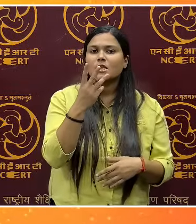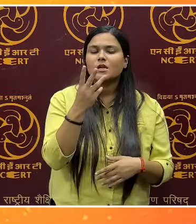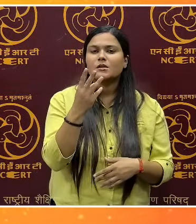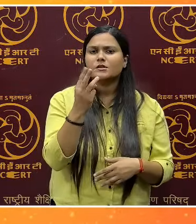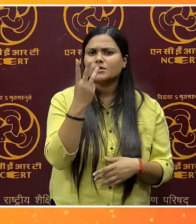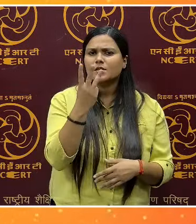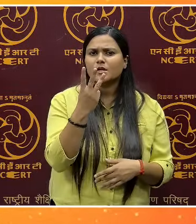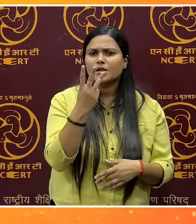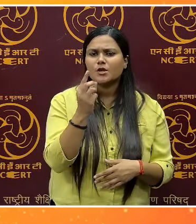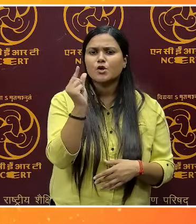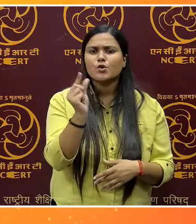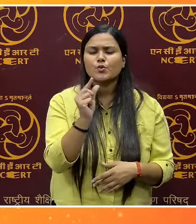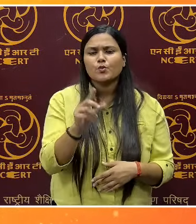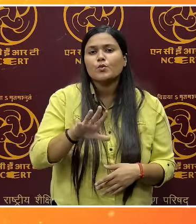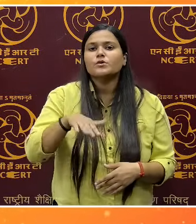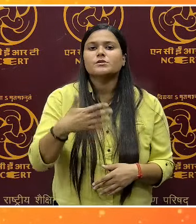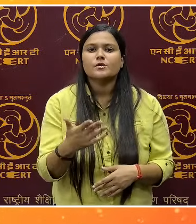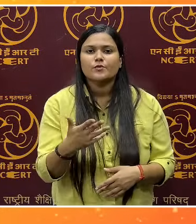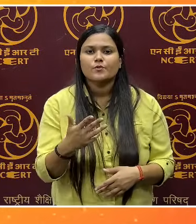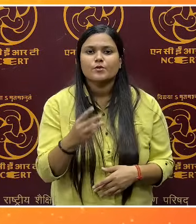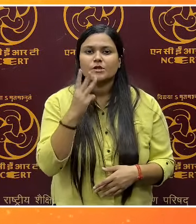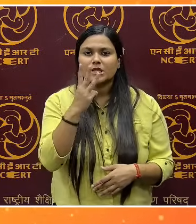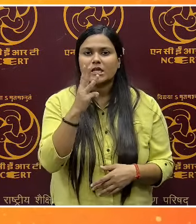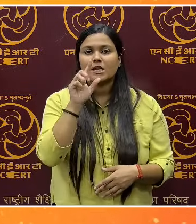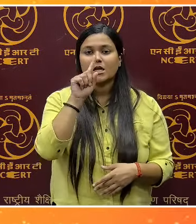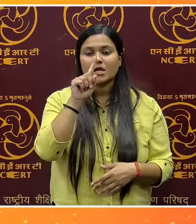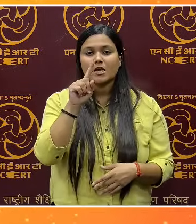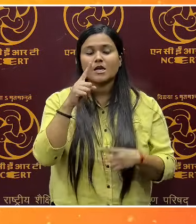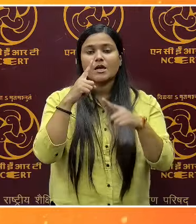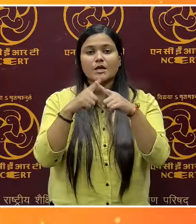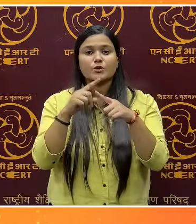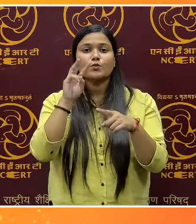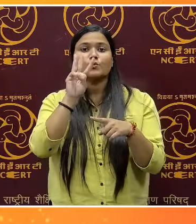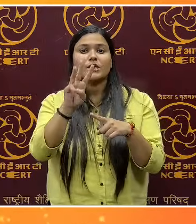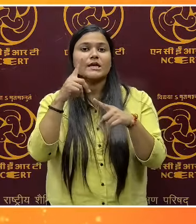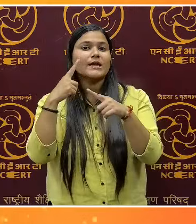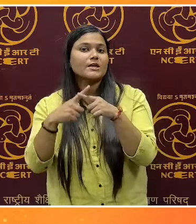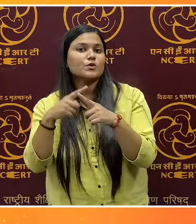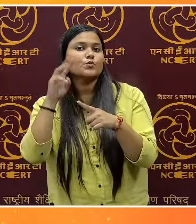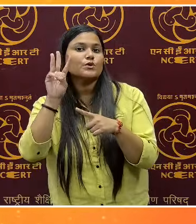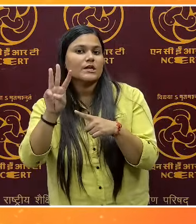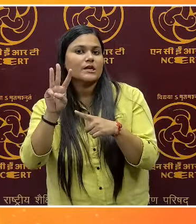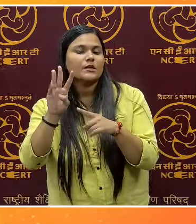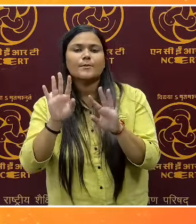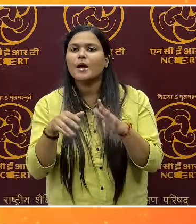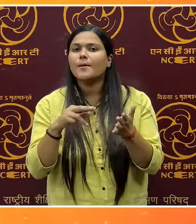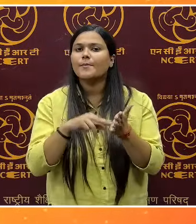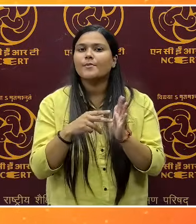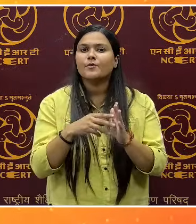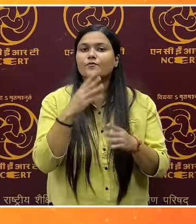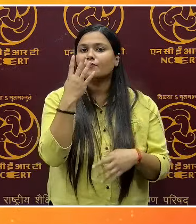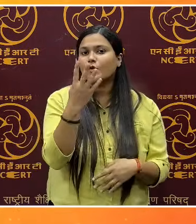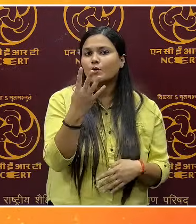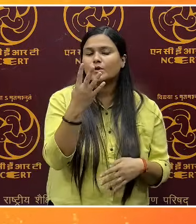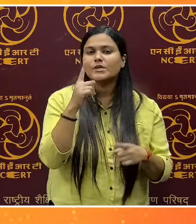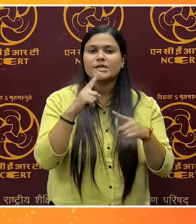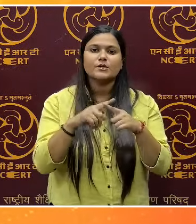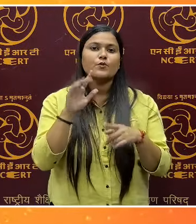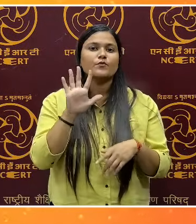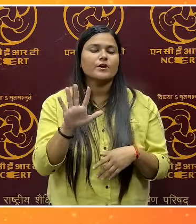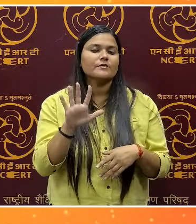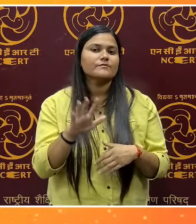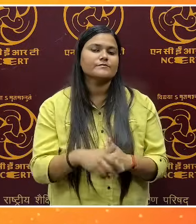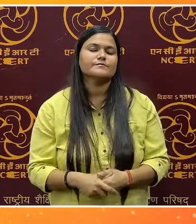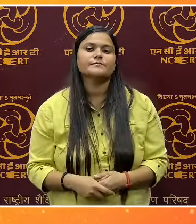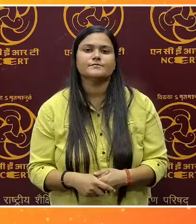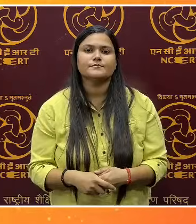Three into times. 3 into 3 into 3. Three. It is 4 times, Shivani. Okay. Into 5. Okay.